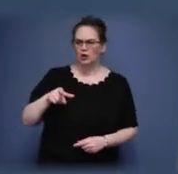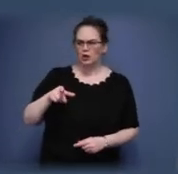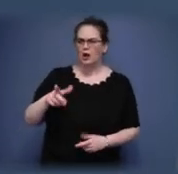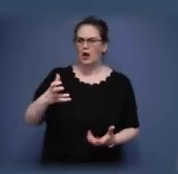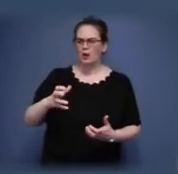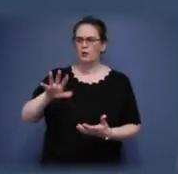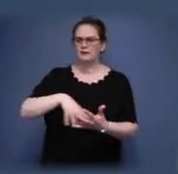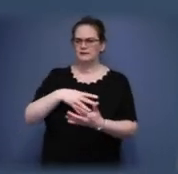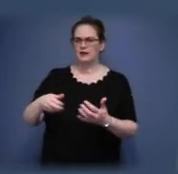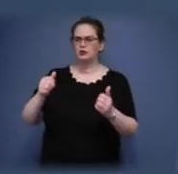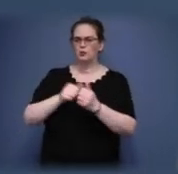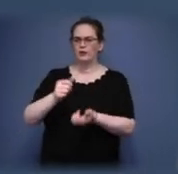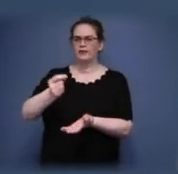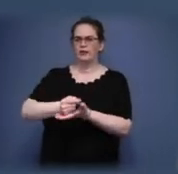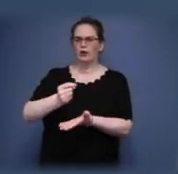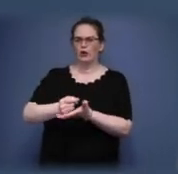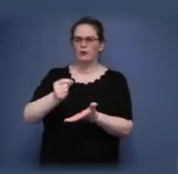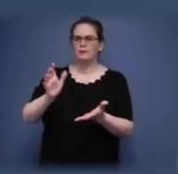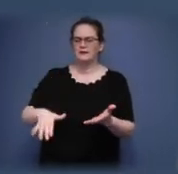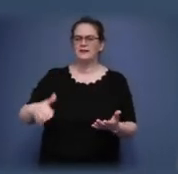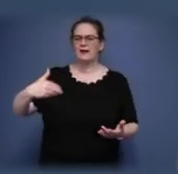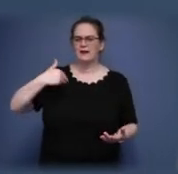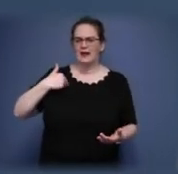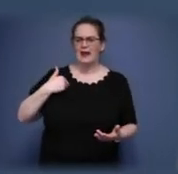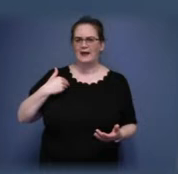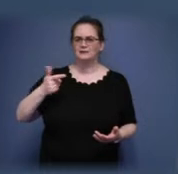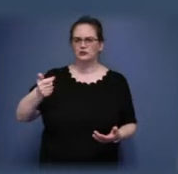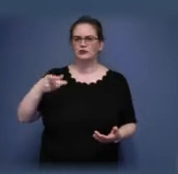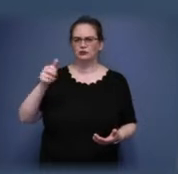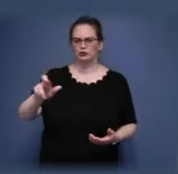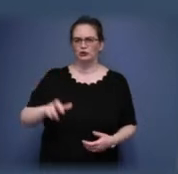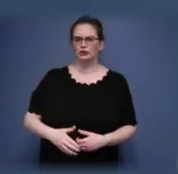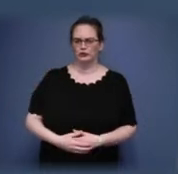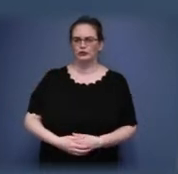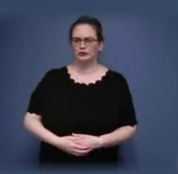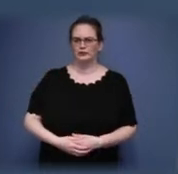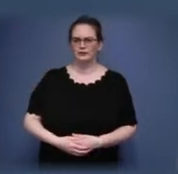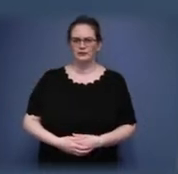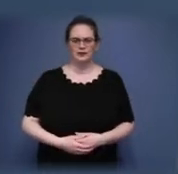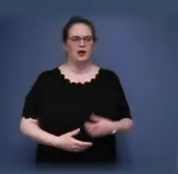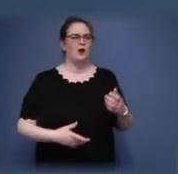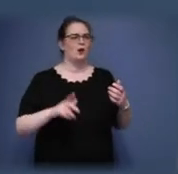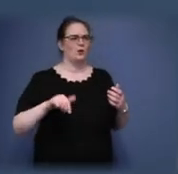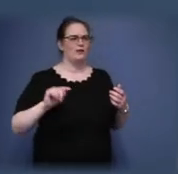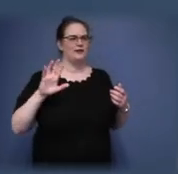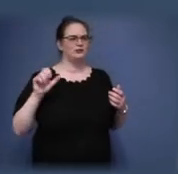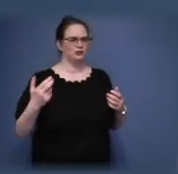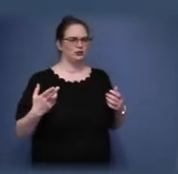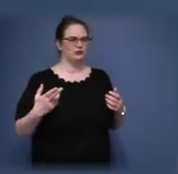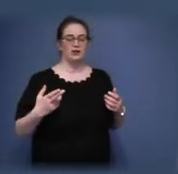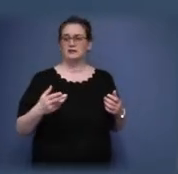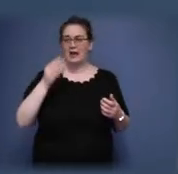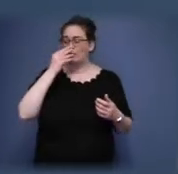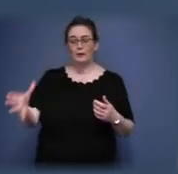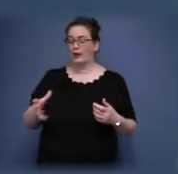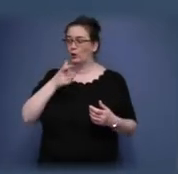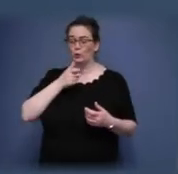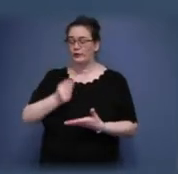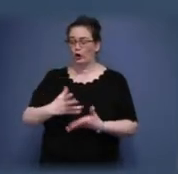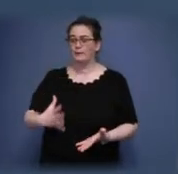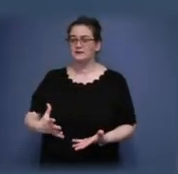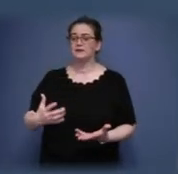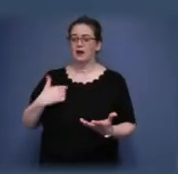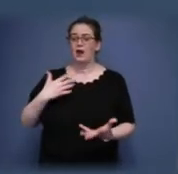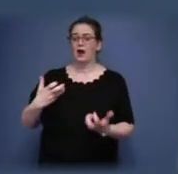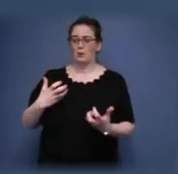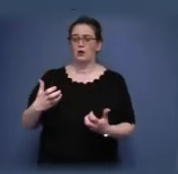want to schedule with the therapist that has Ginger. And they're like, oh, that would be Trish McGarrigle. They're like, I don't care who the therapist is. I